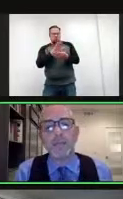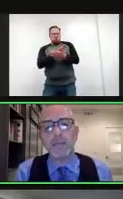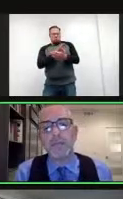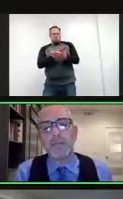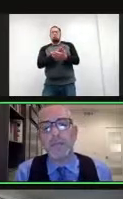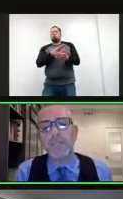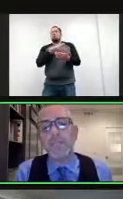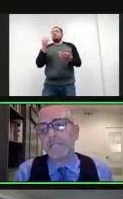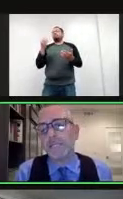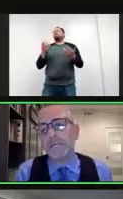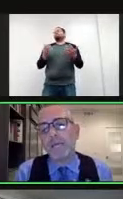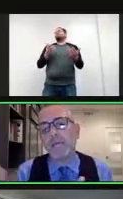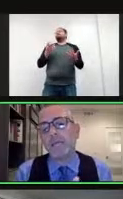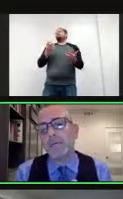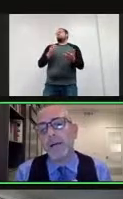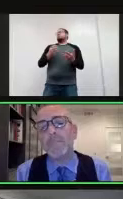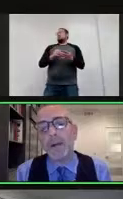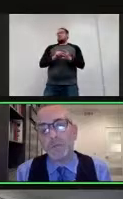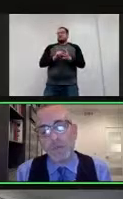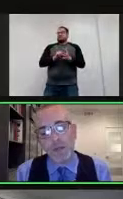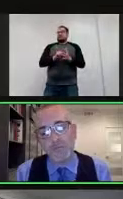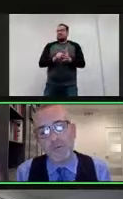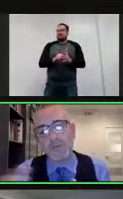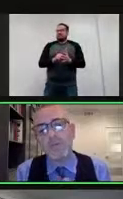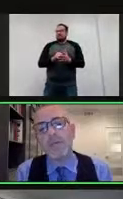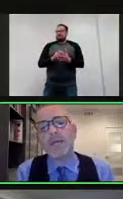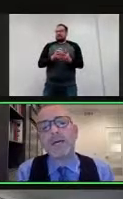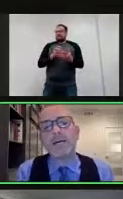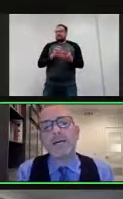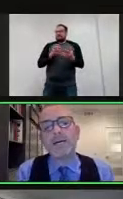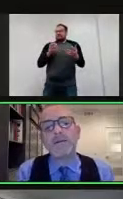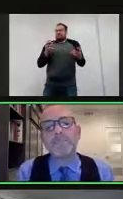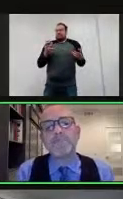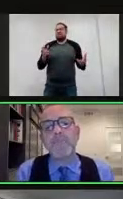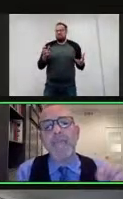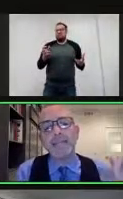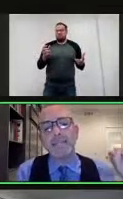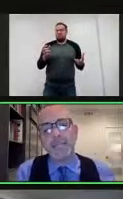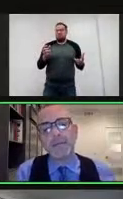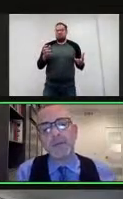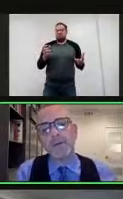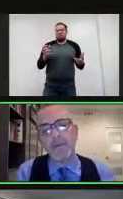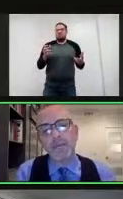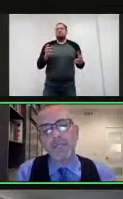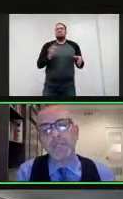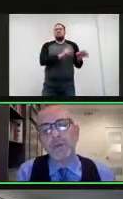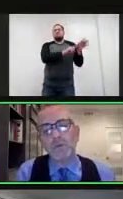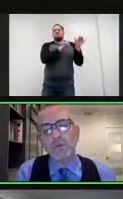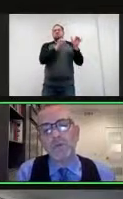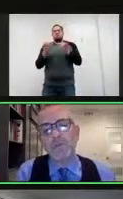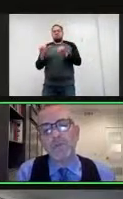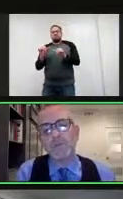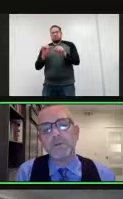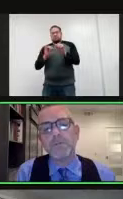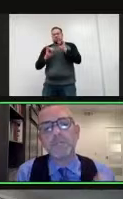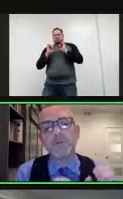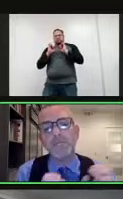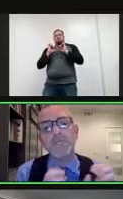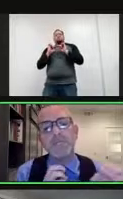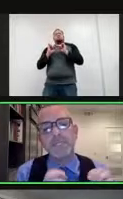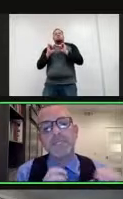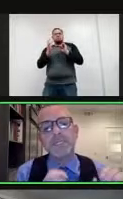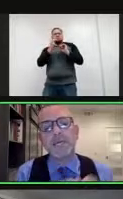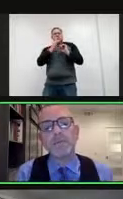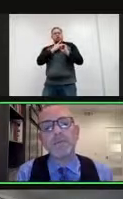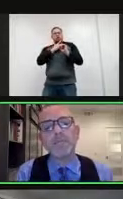the intensity and amount of. And at the same time, going back to this notion of concerns, there is